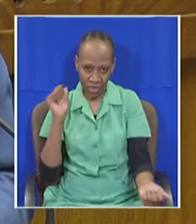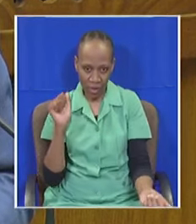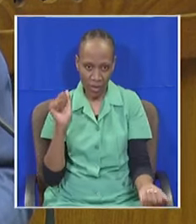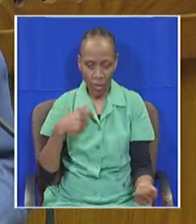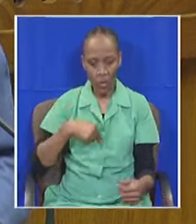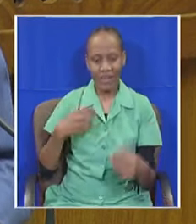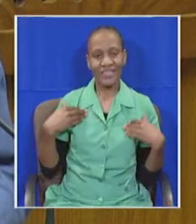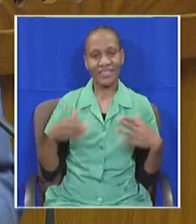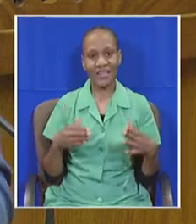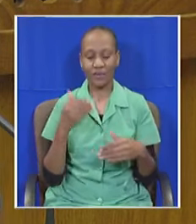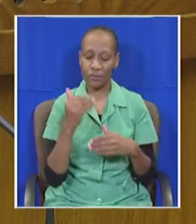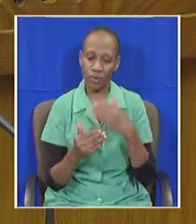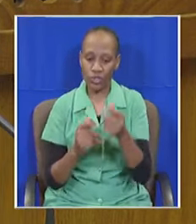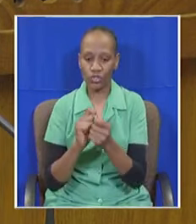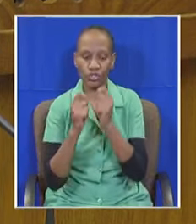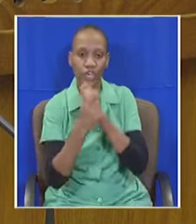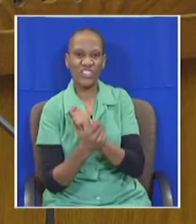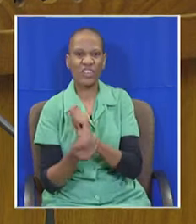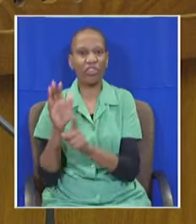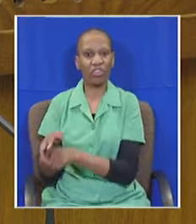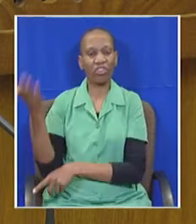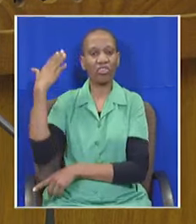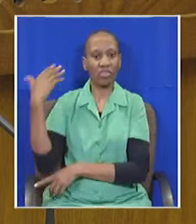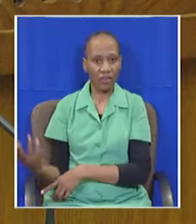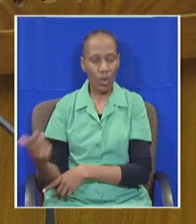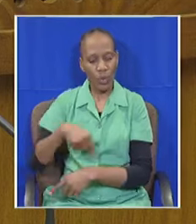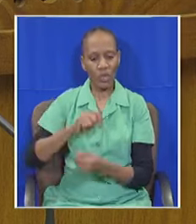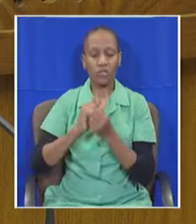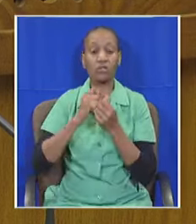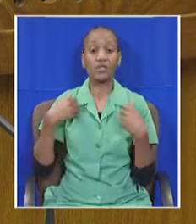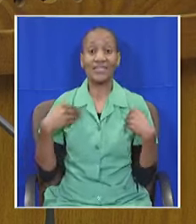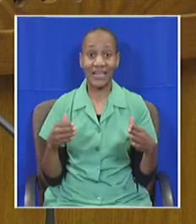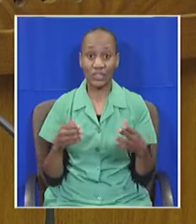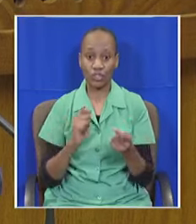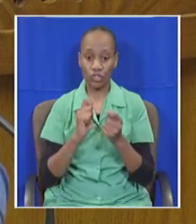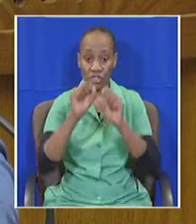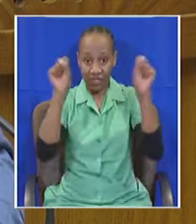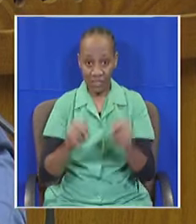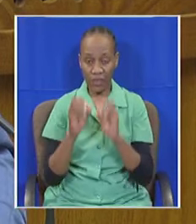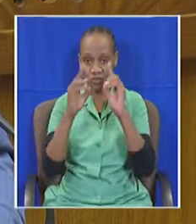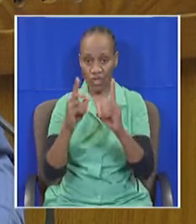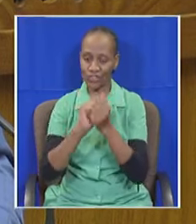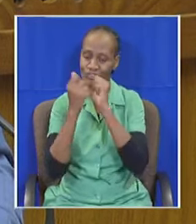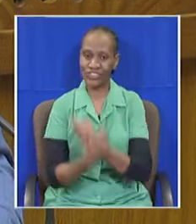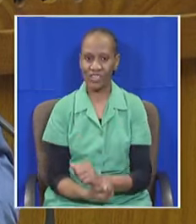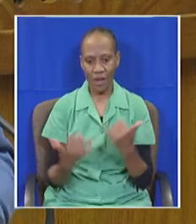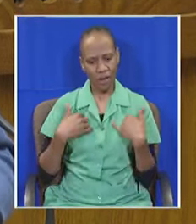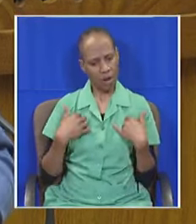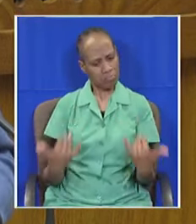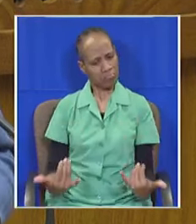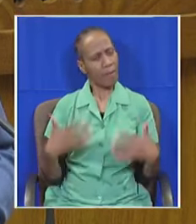a process of rewriting history. We had to re-engineer our education system, and I am happy to report